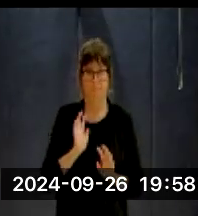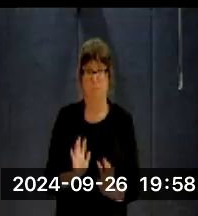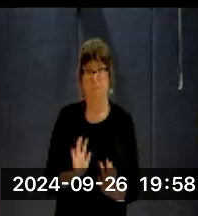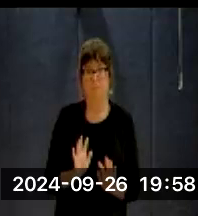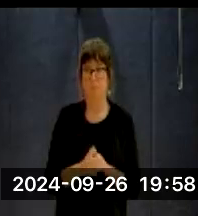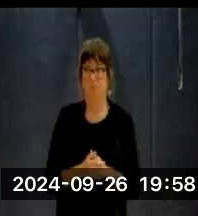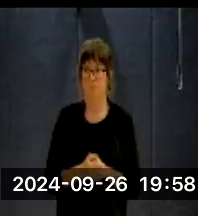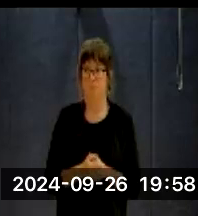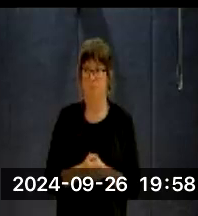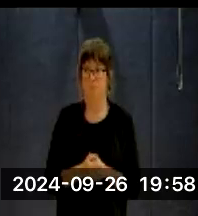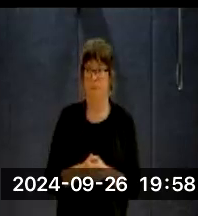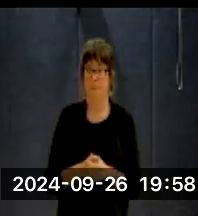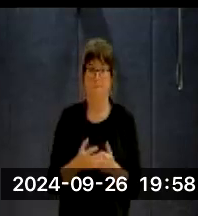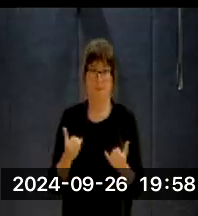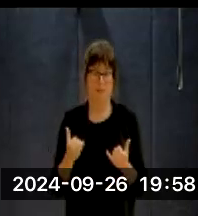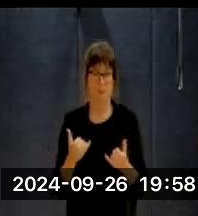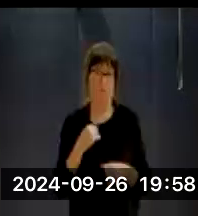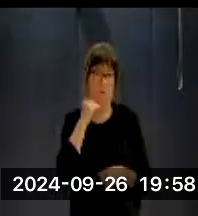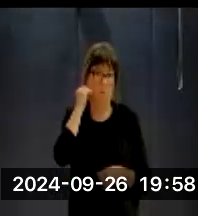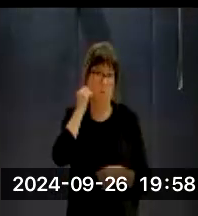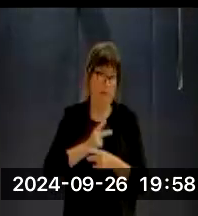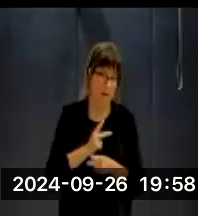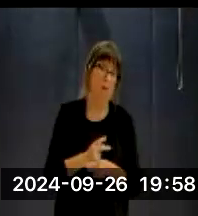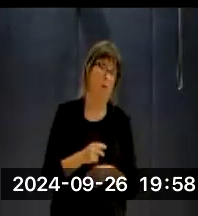I'm doing home care, so I have